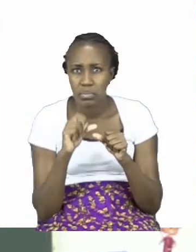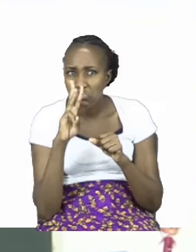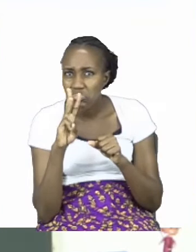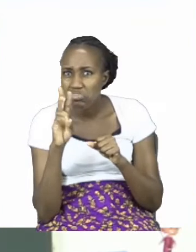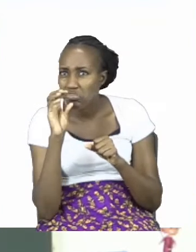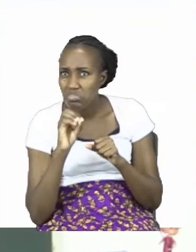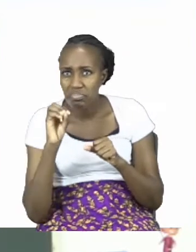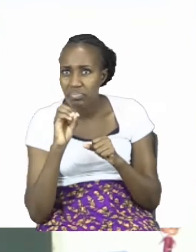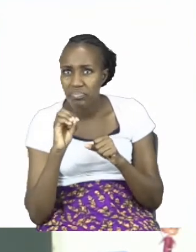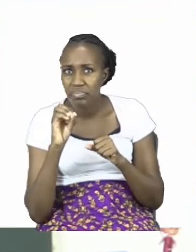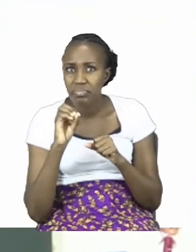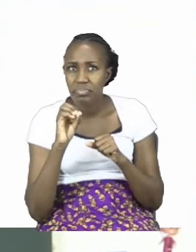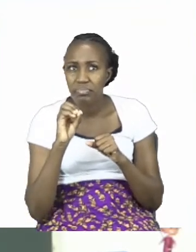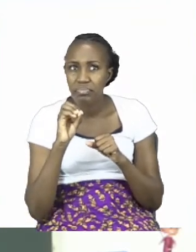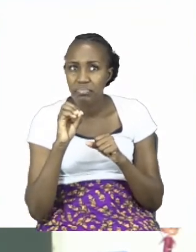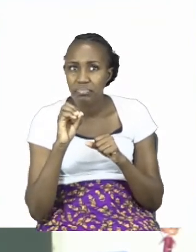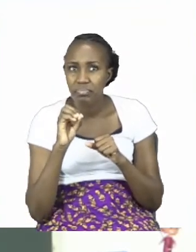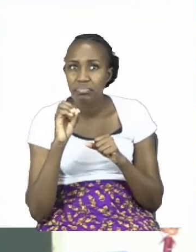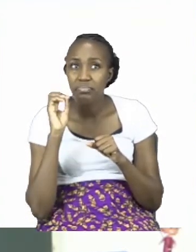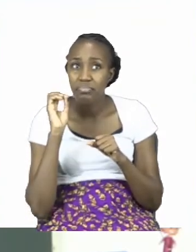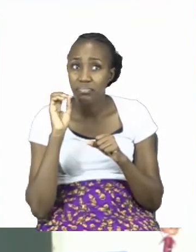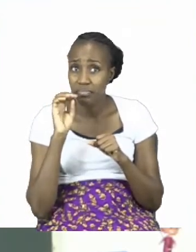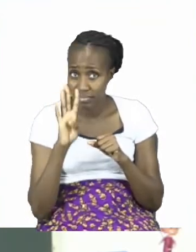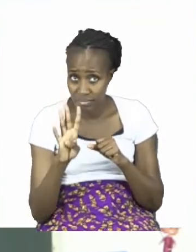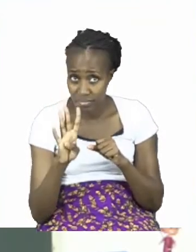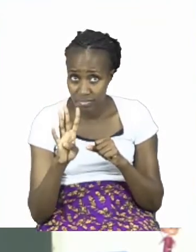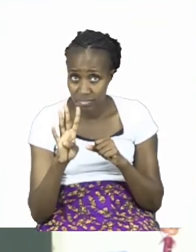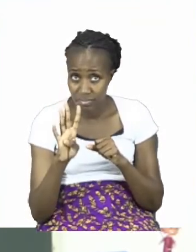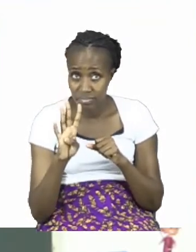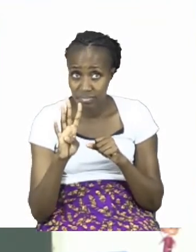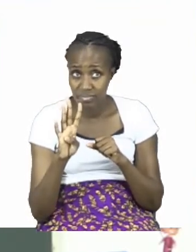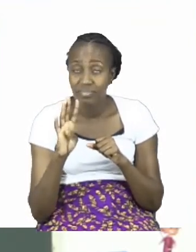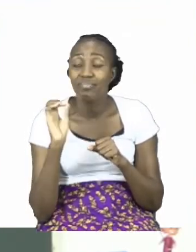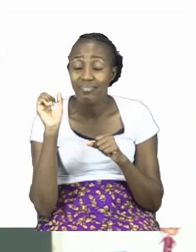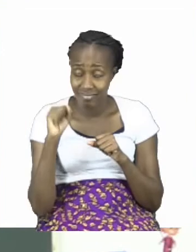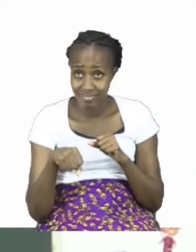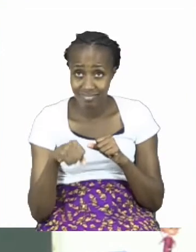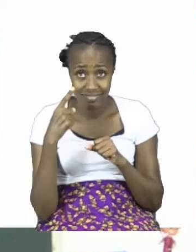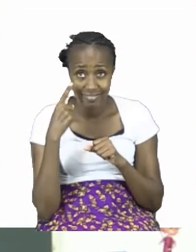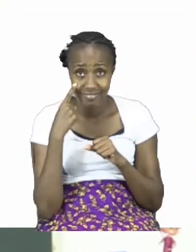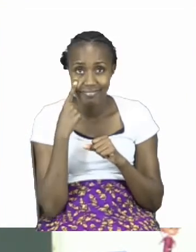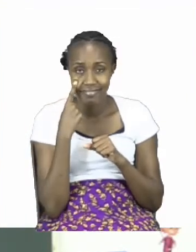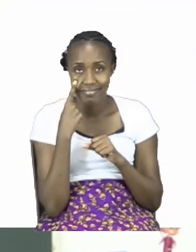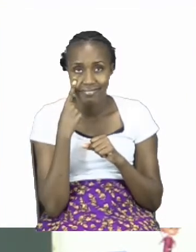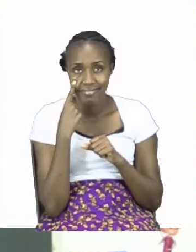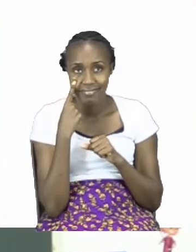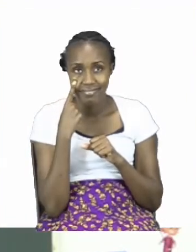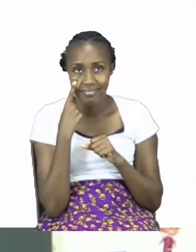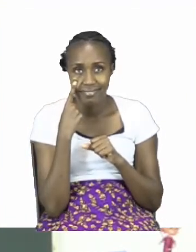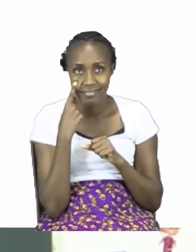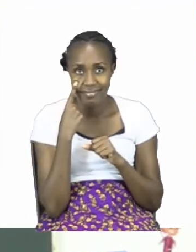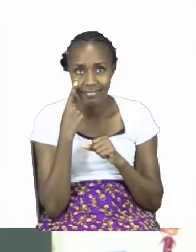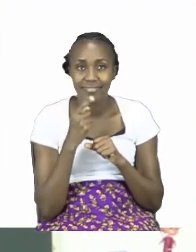3? No. How about a 4? Yes, we